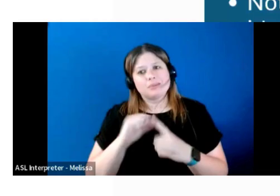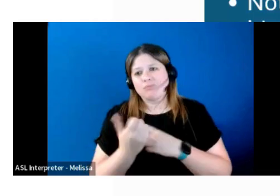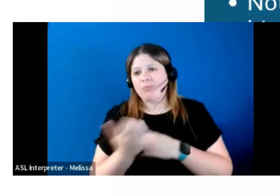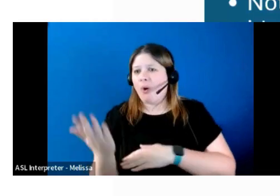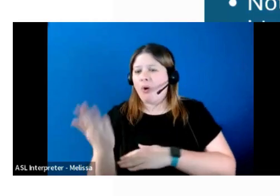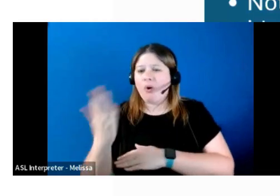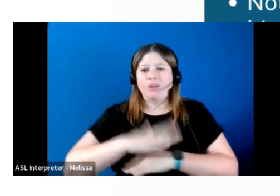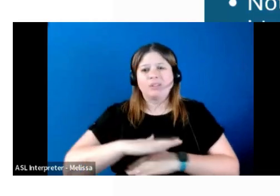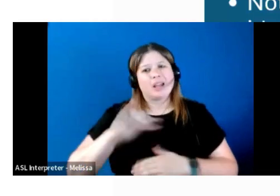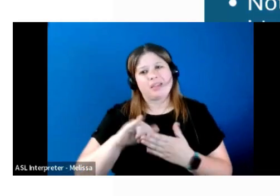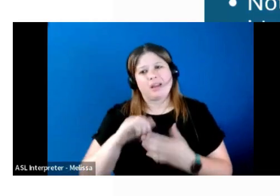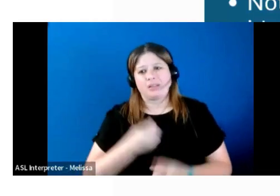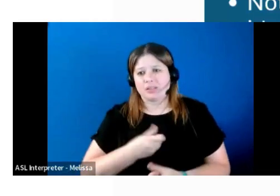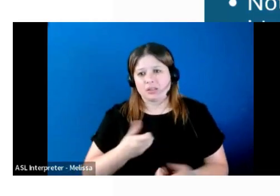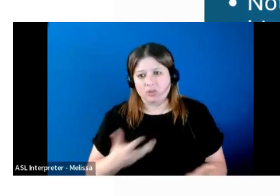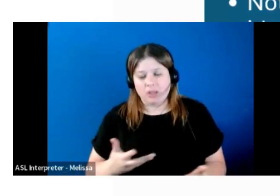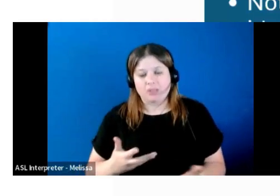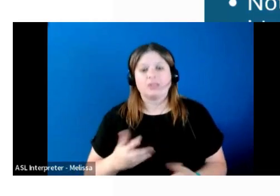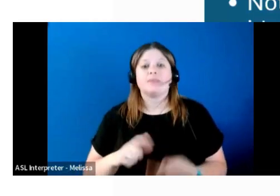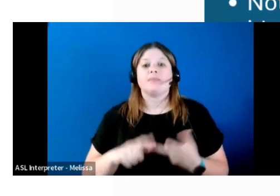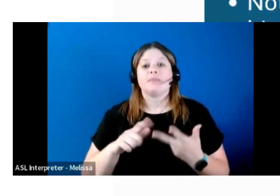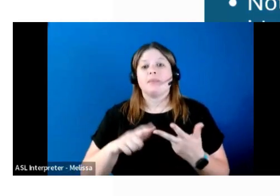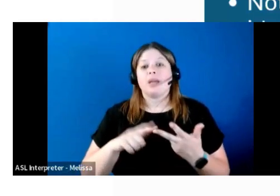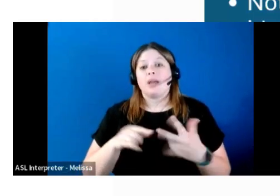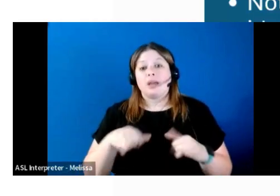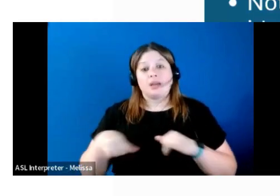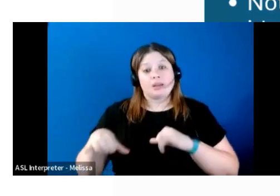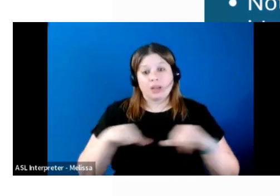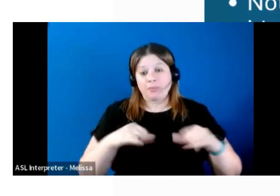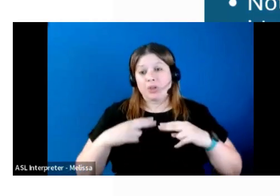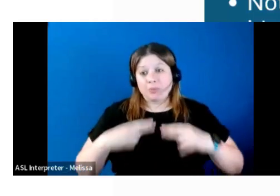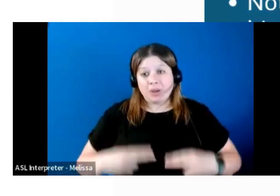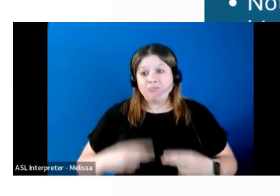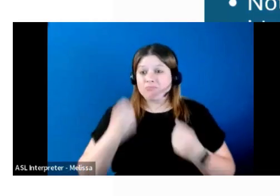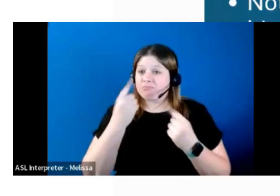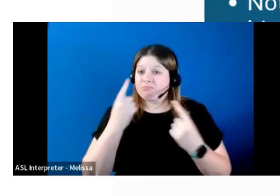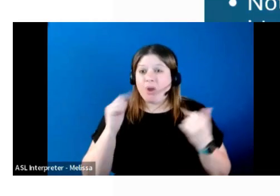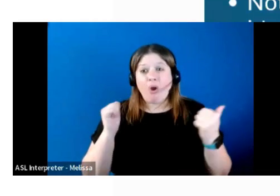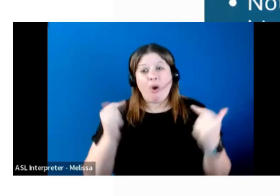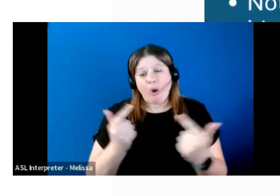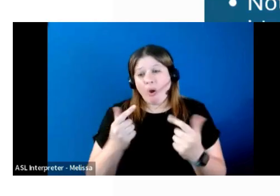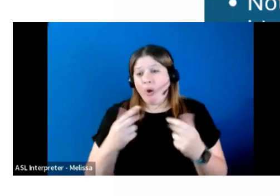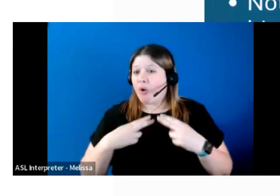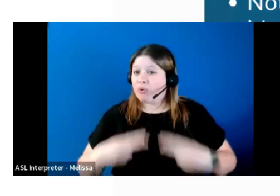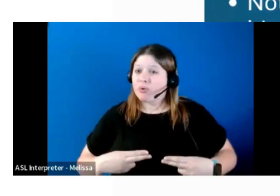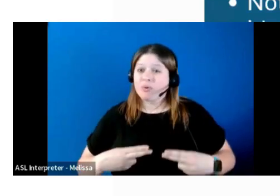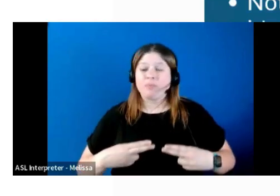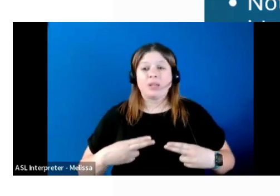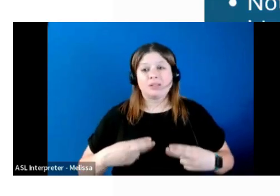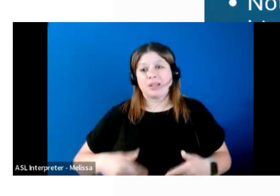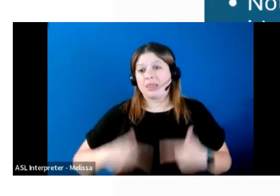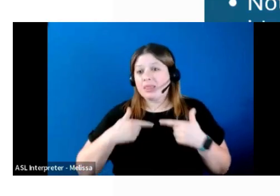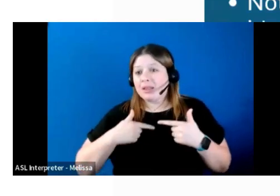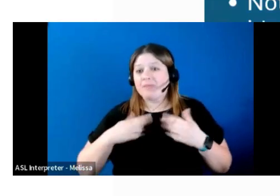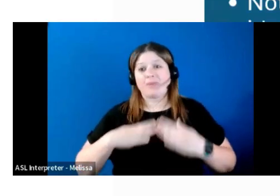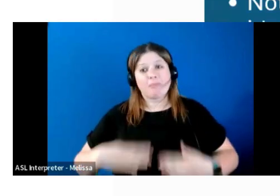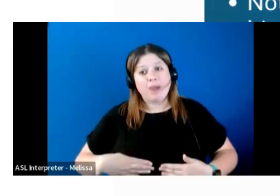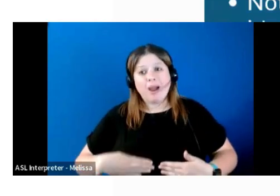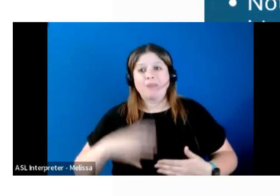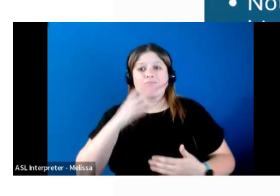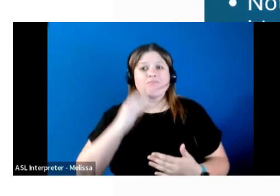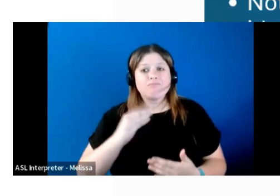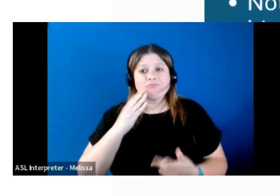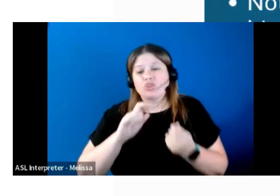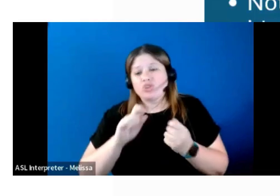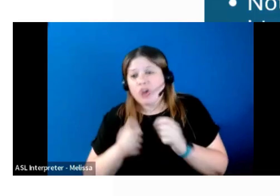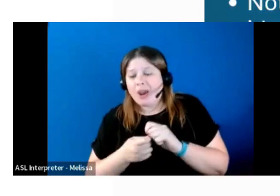Third, common humanity is recognizing shared human struggle. All human beings live in bodies that change, age,